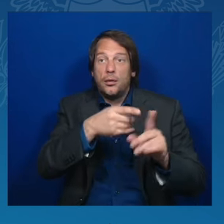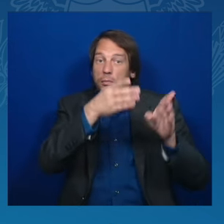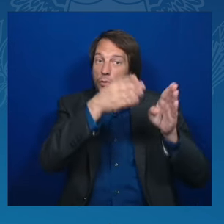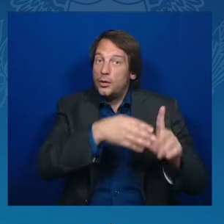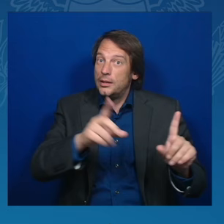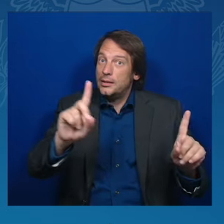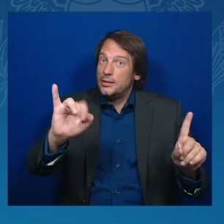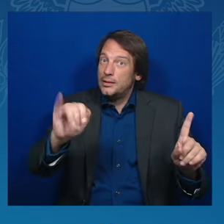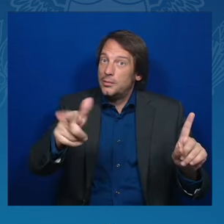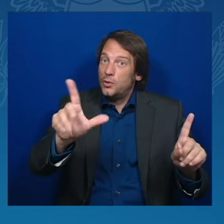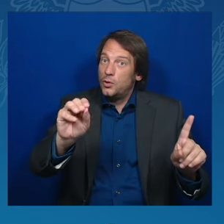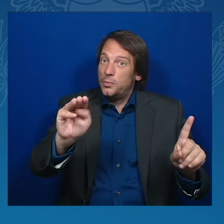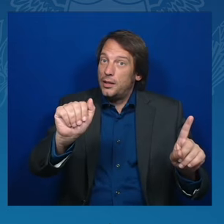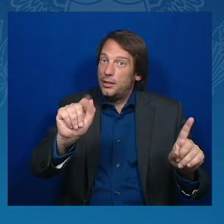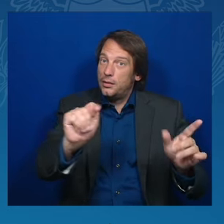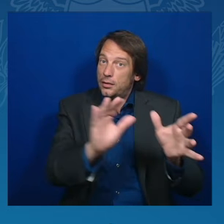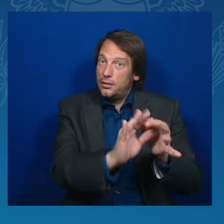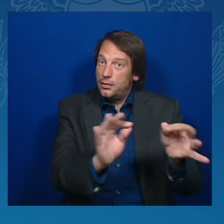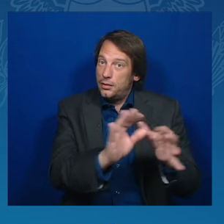boring.